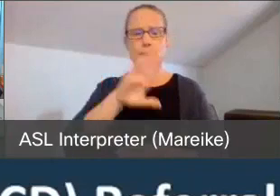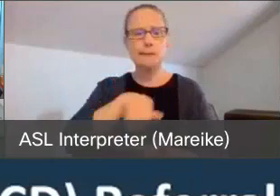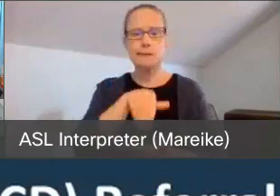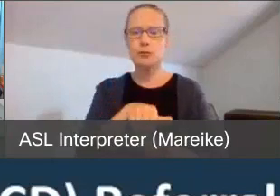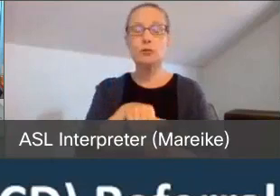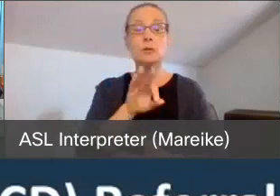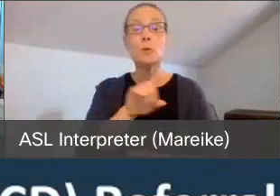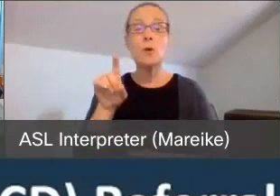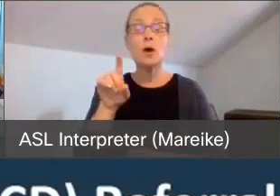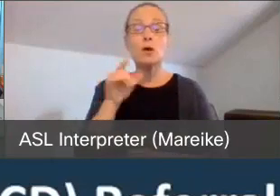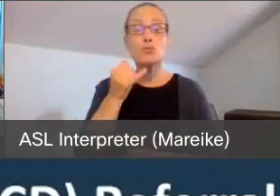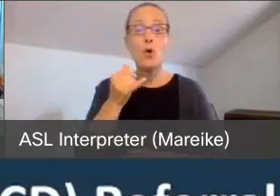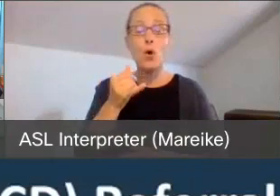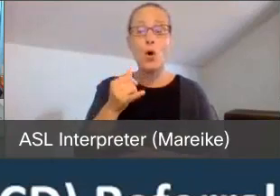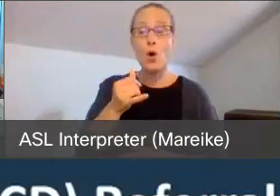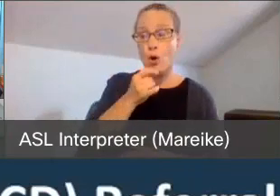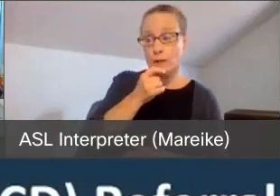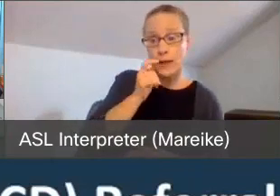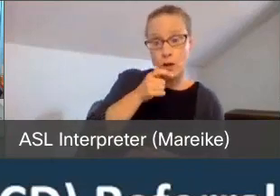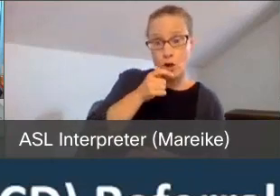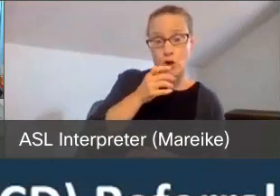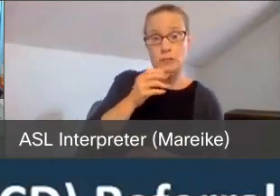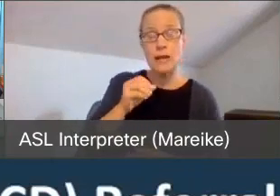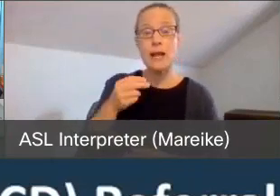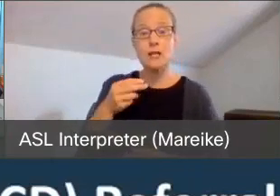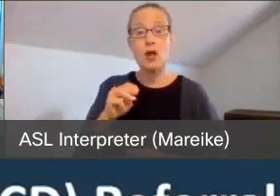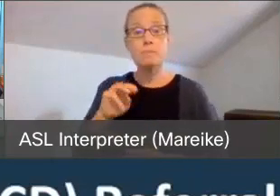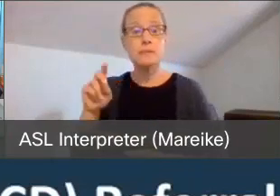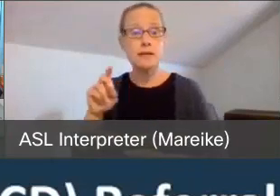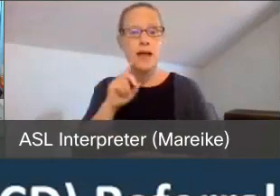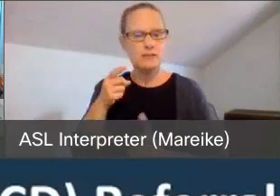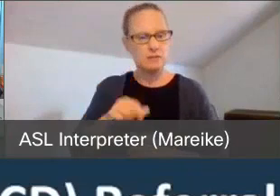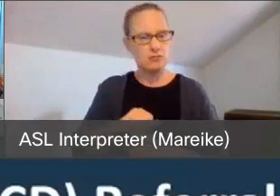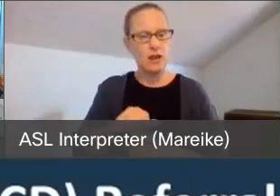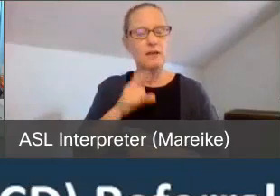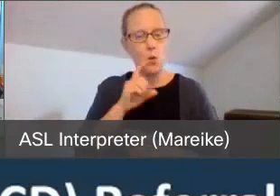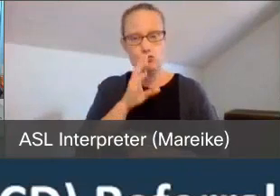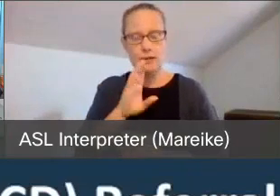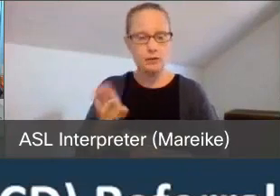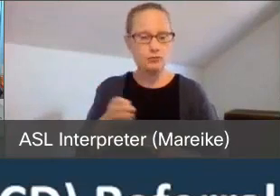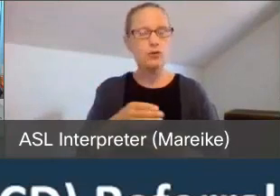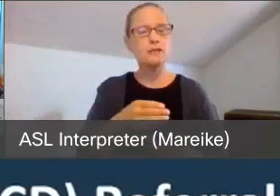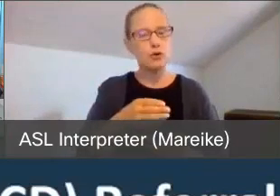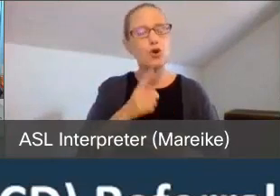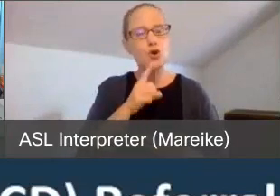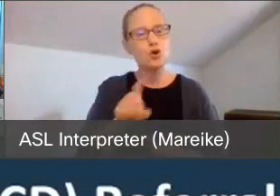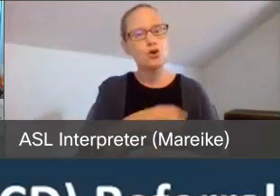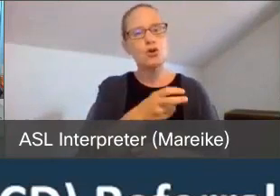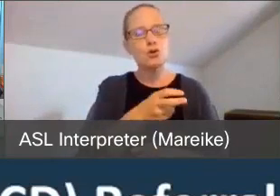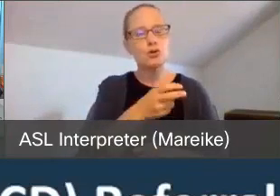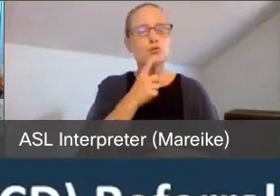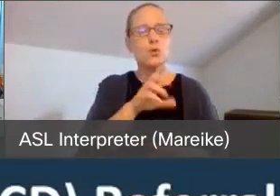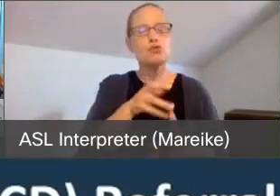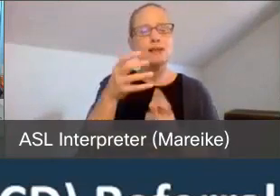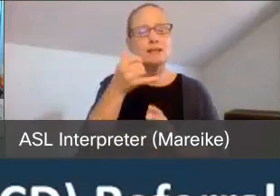The 911 call takers and HFD call takers have specific training to direct transfer calls directly to a crisis phone